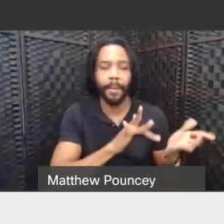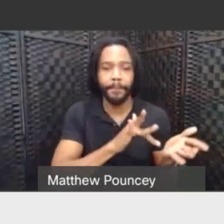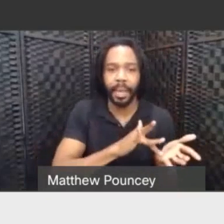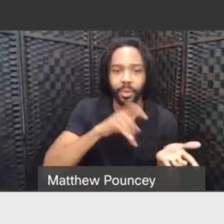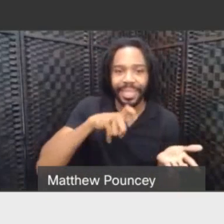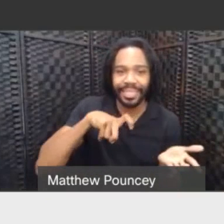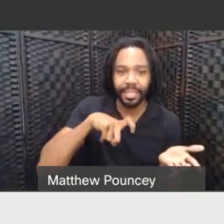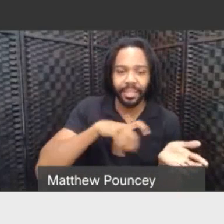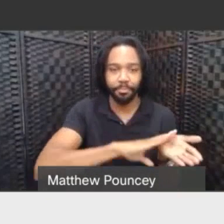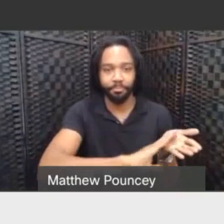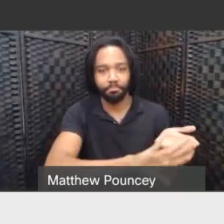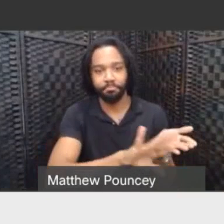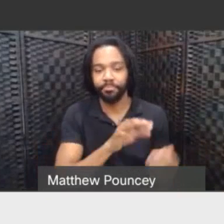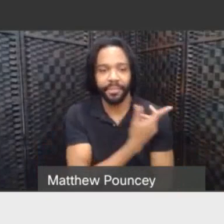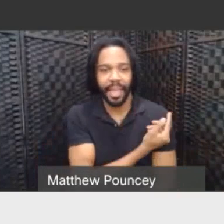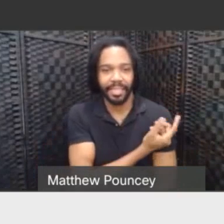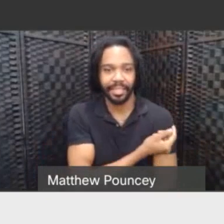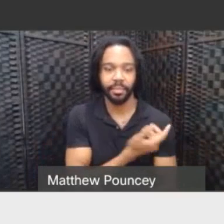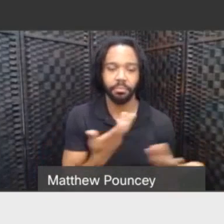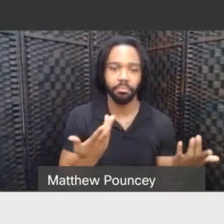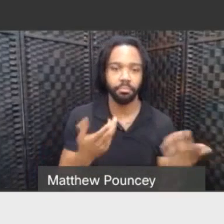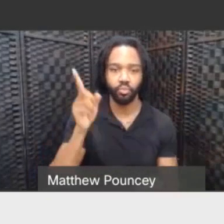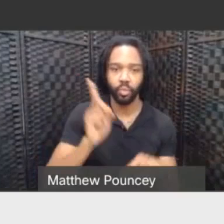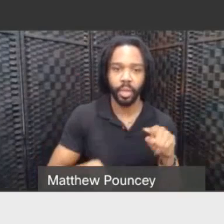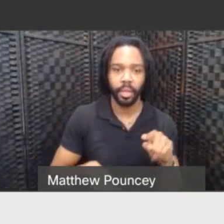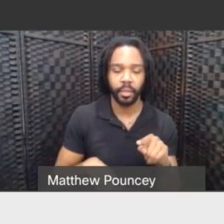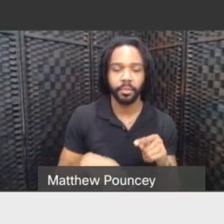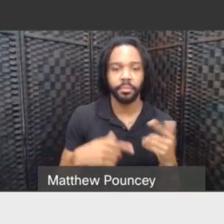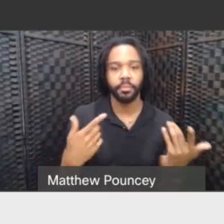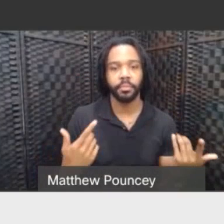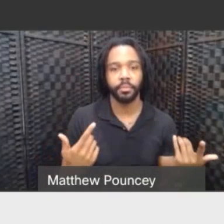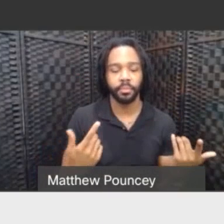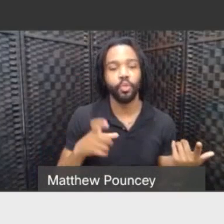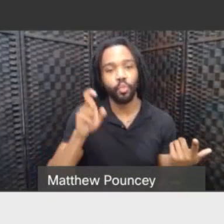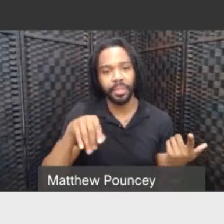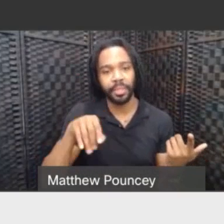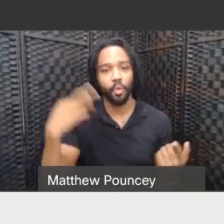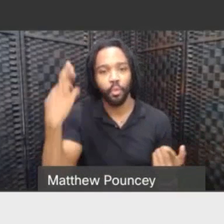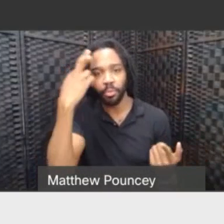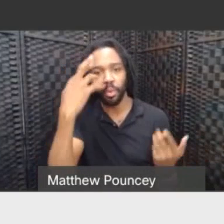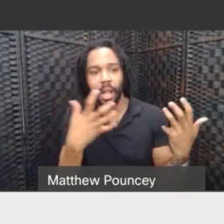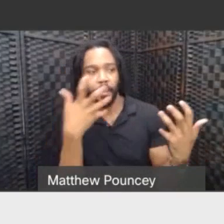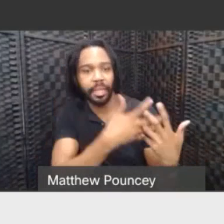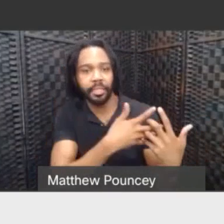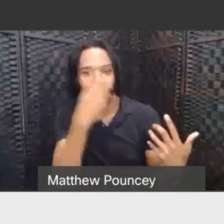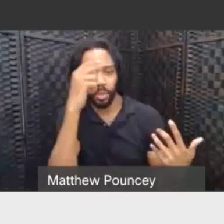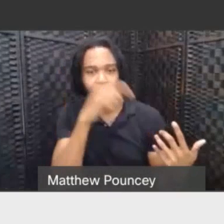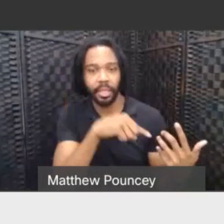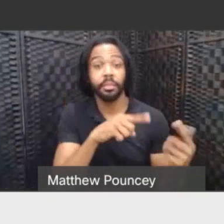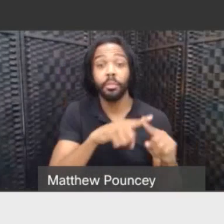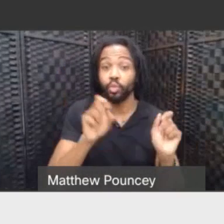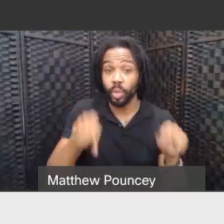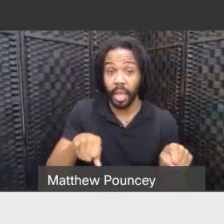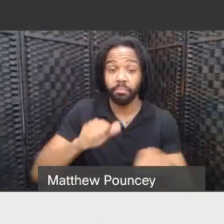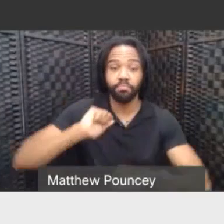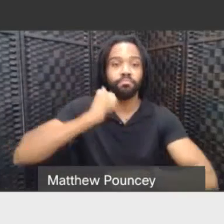them from being able to get the vaccine, to make a reasonable accommodation for that. But you can impose a